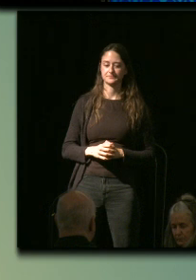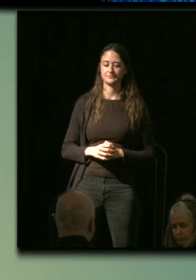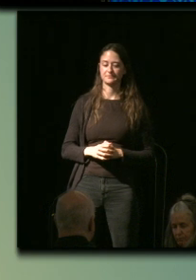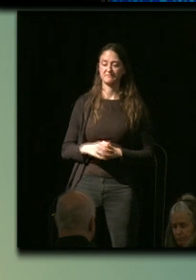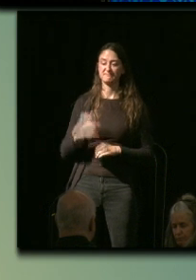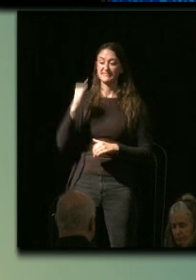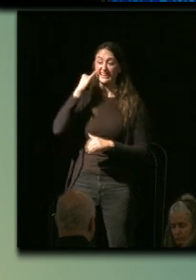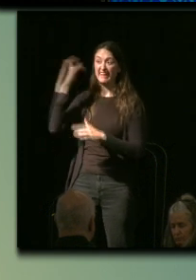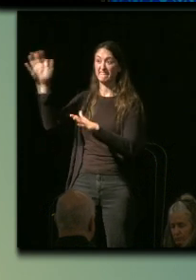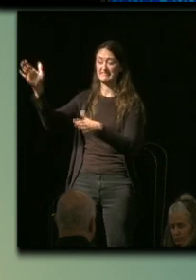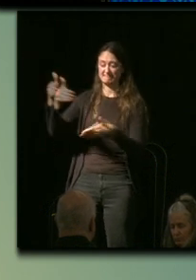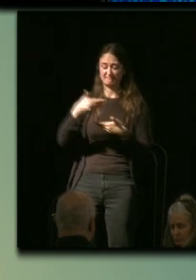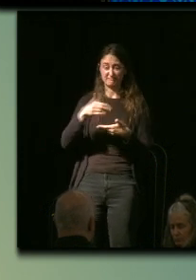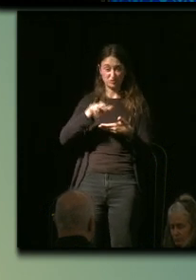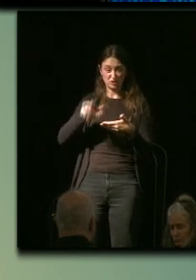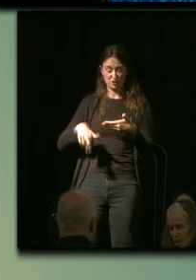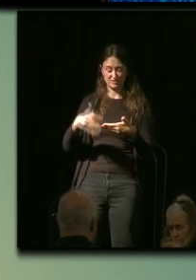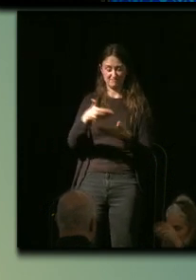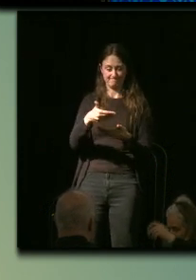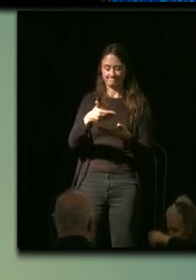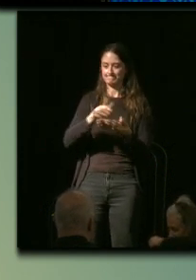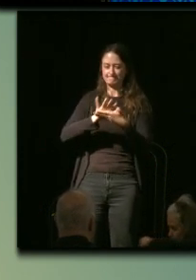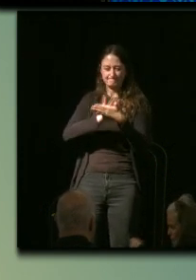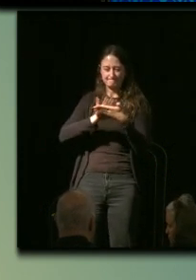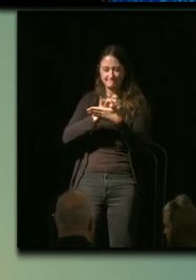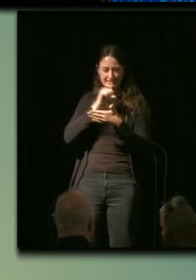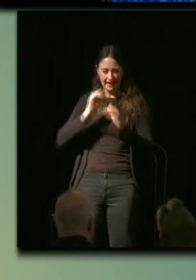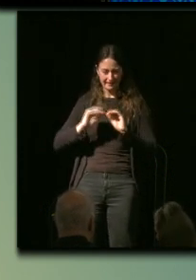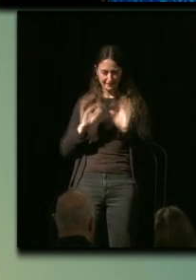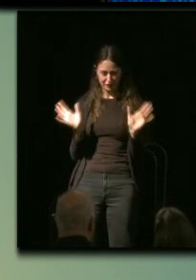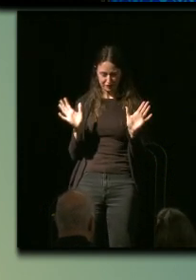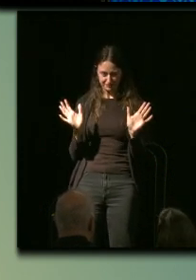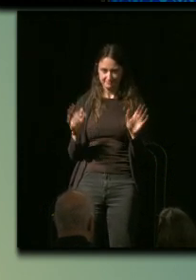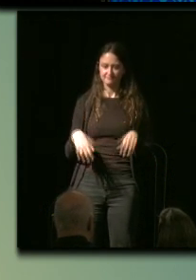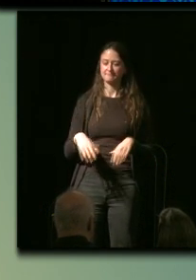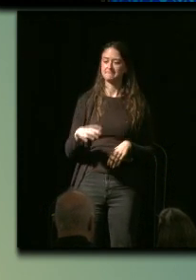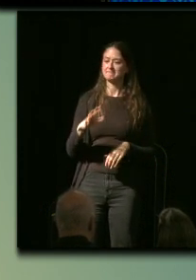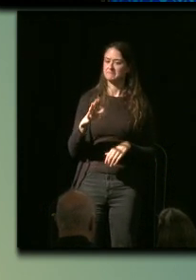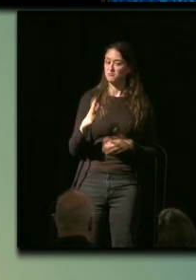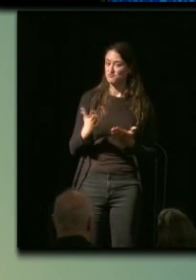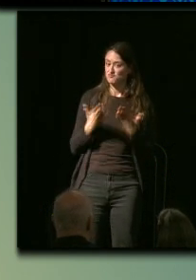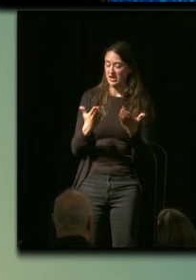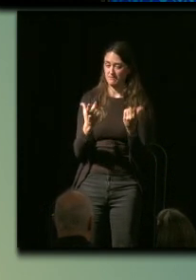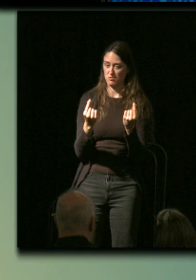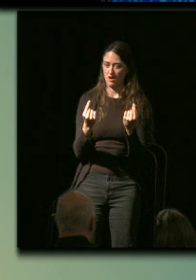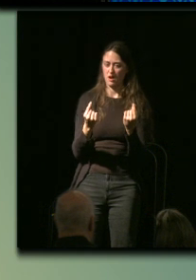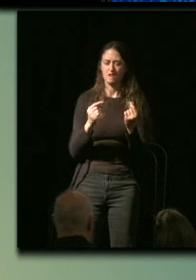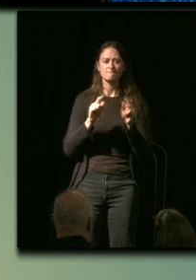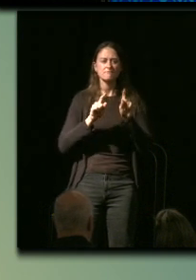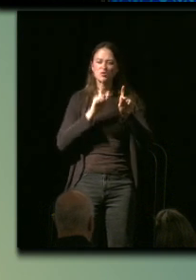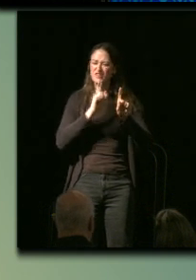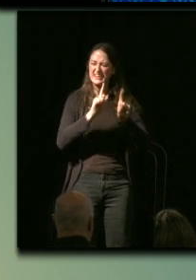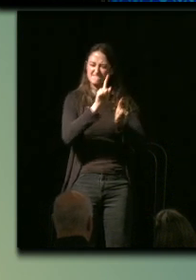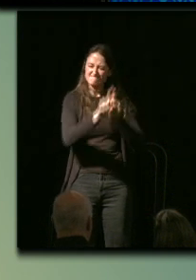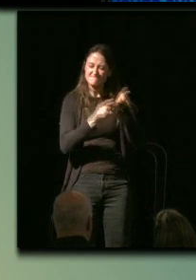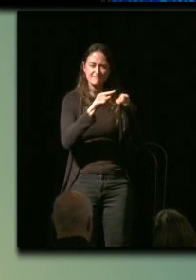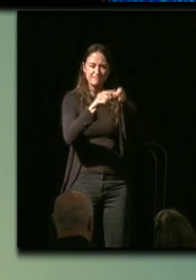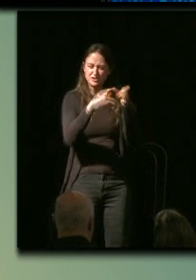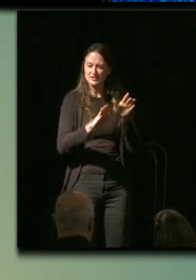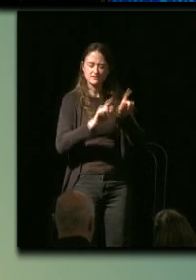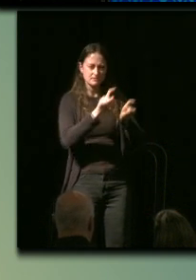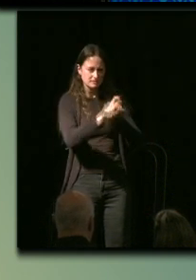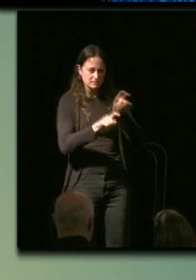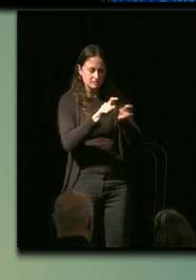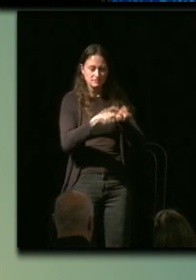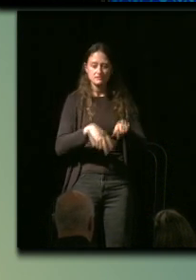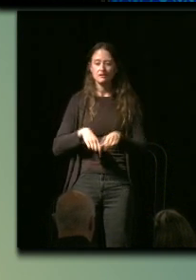Ask questions. It might help to test family members or participating in a database or registry. Check in with your specialist every 2